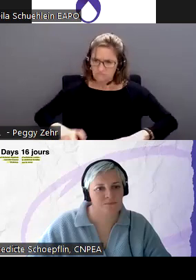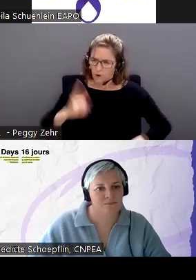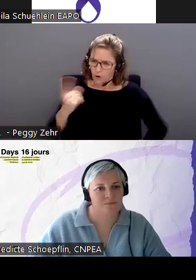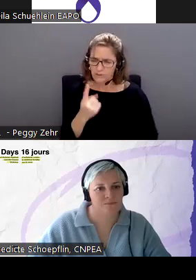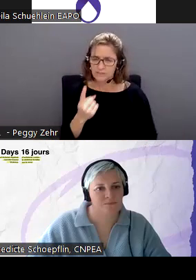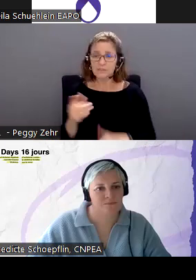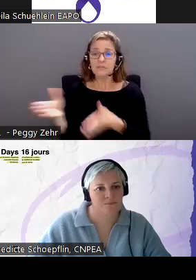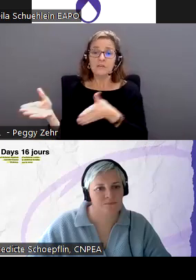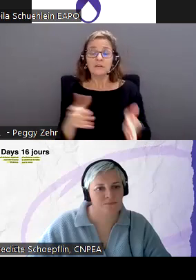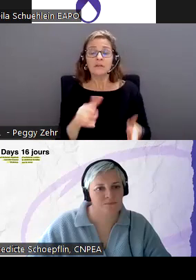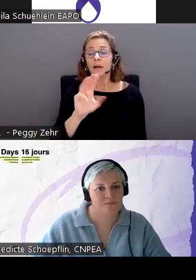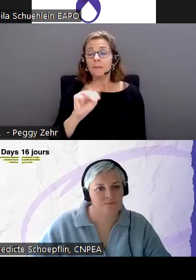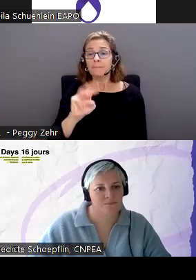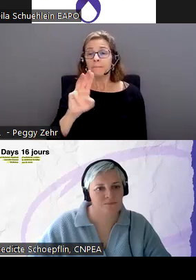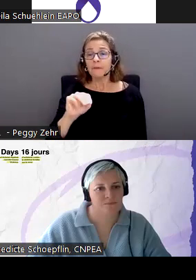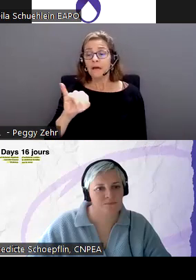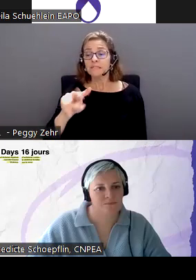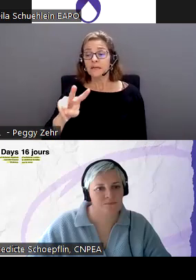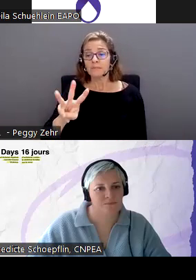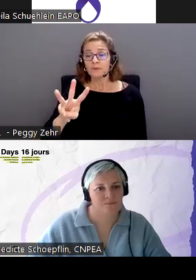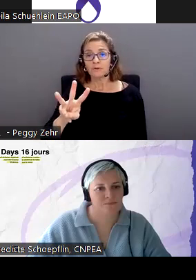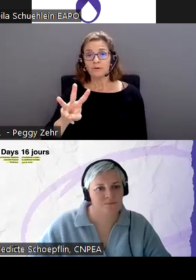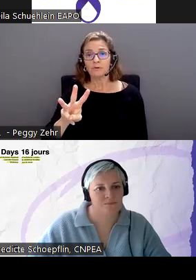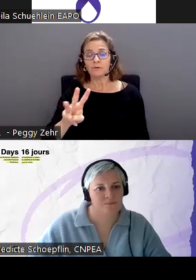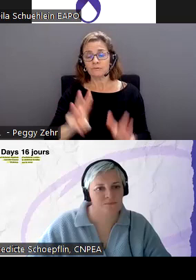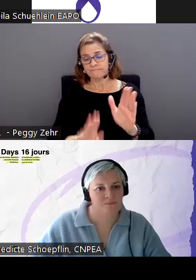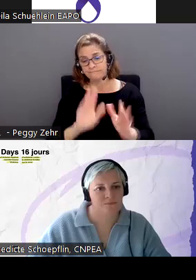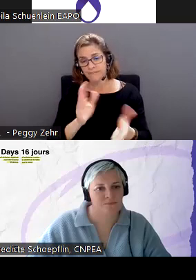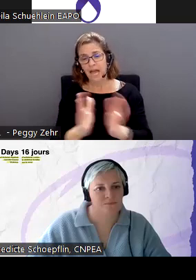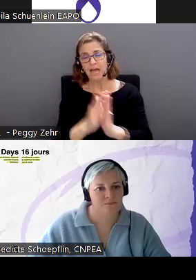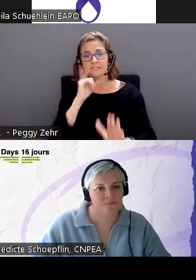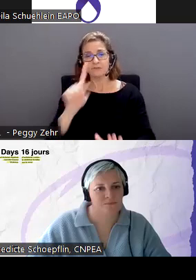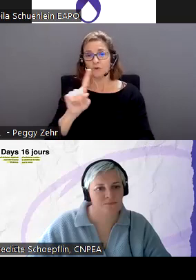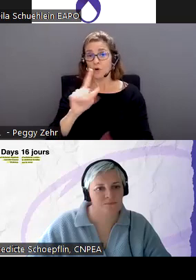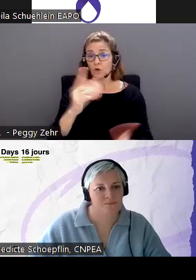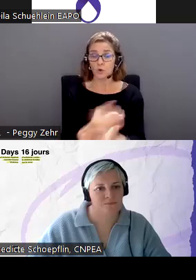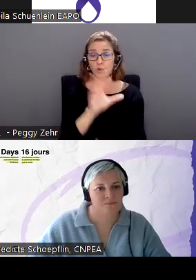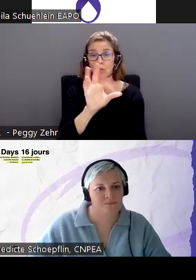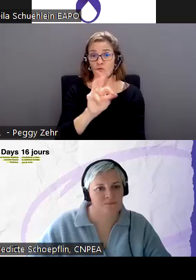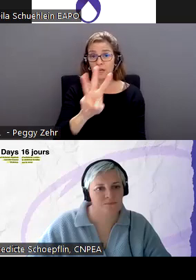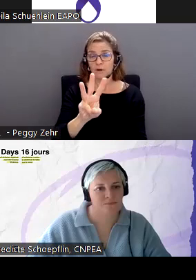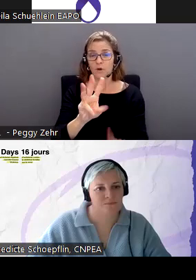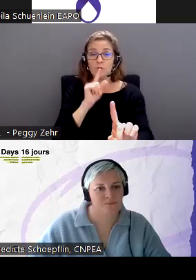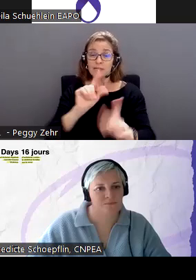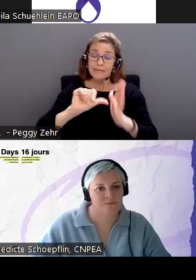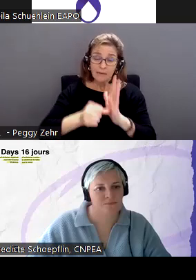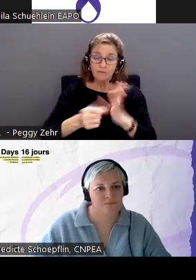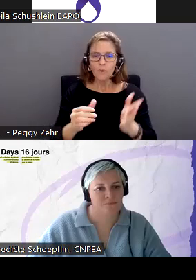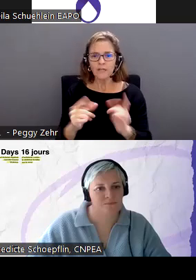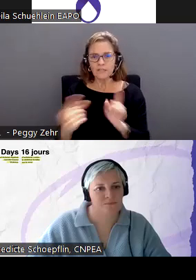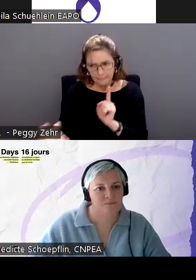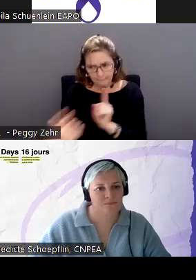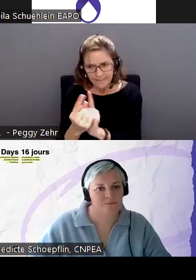and Girls call for a new framework, the encounter is at the center of it. That's the powerful piece.